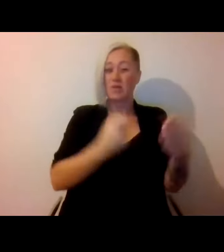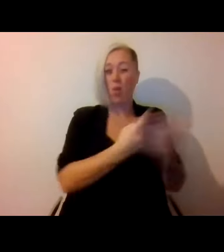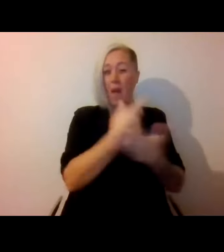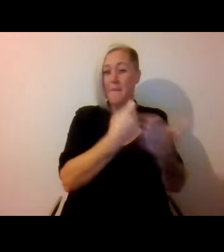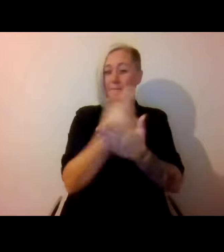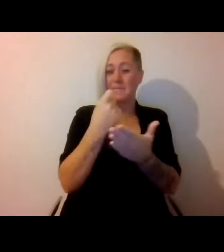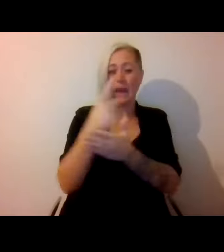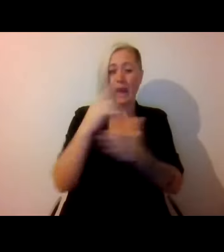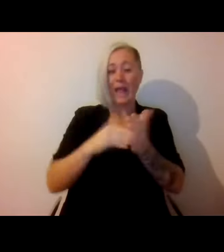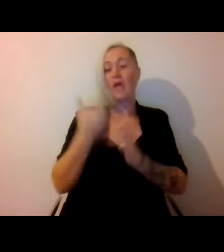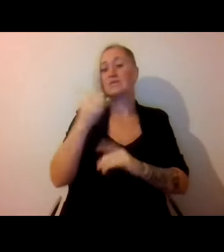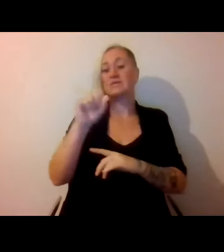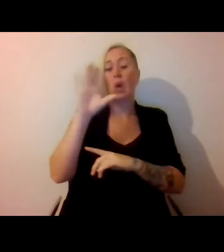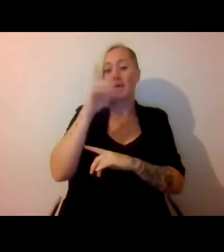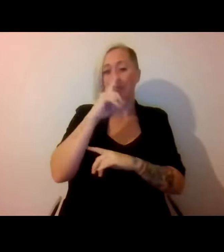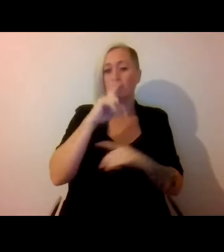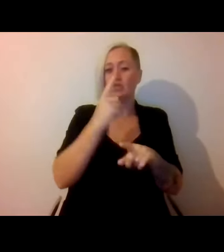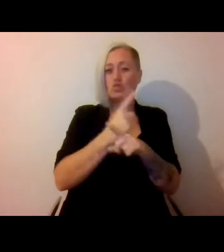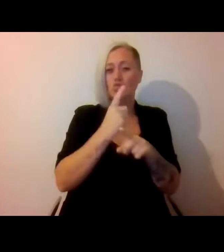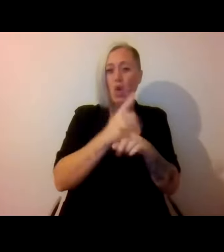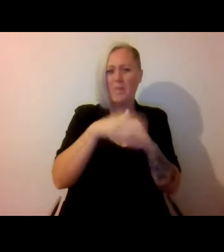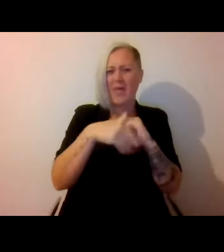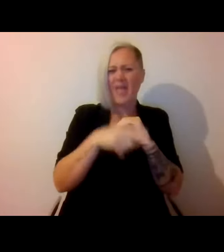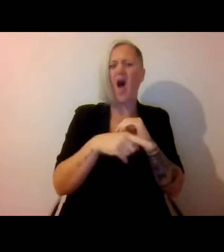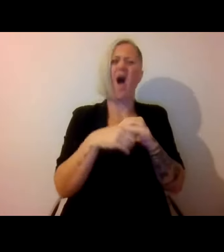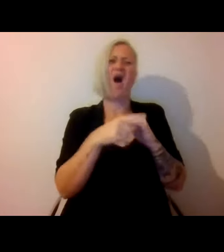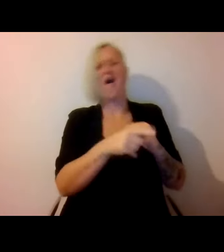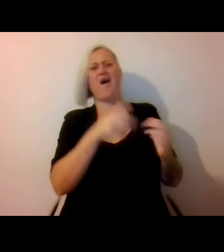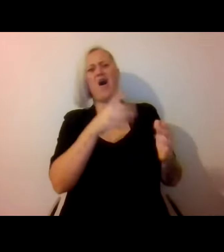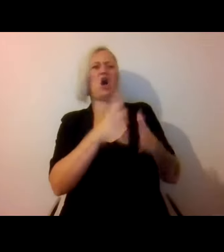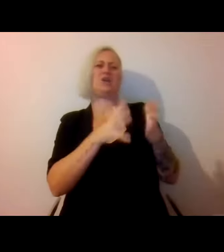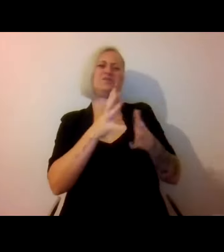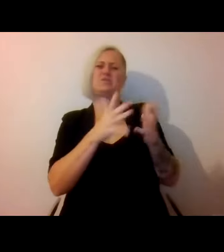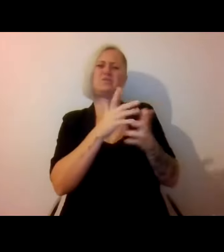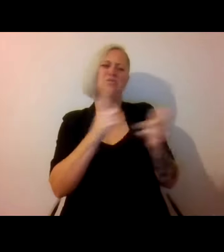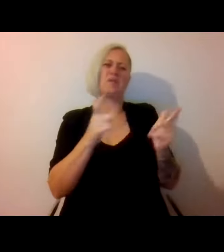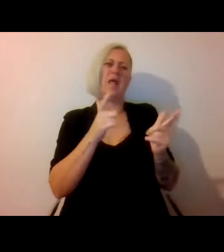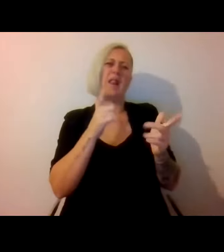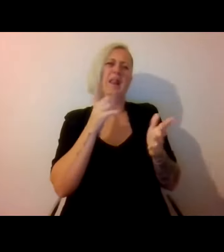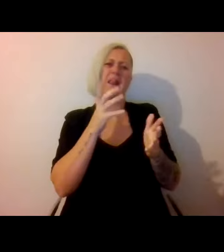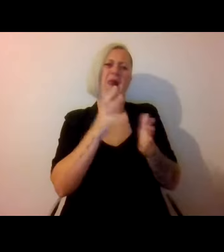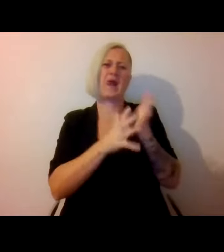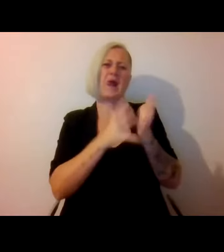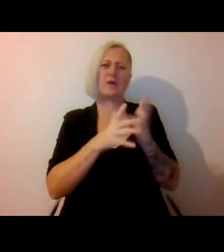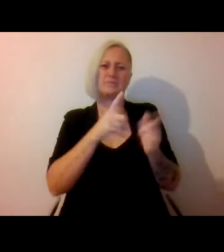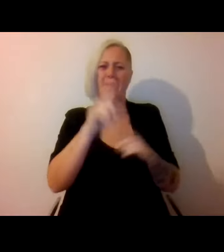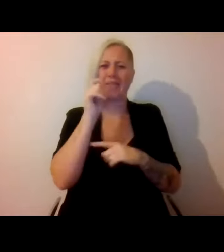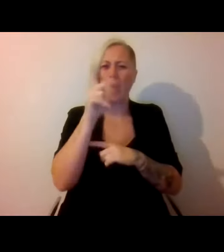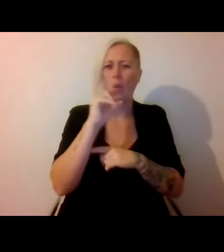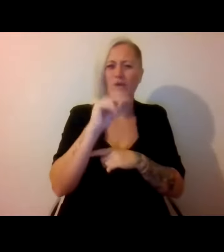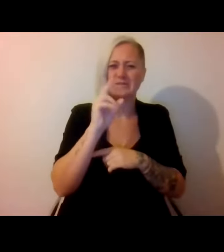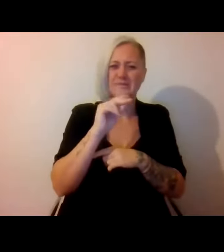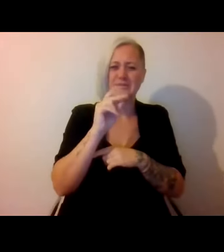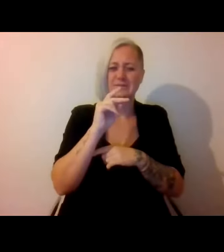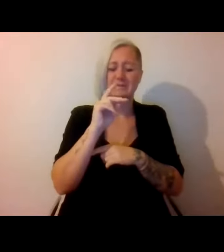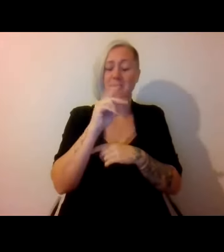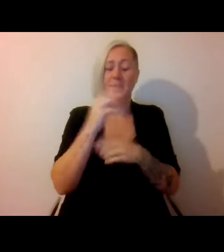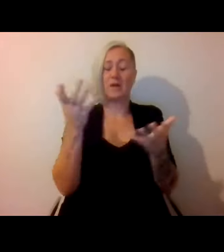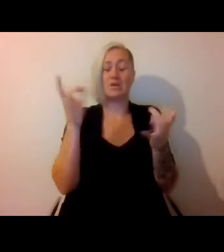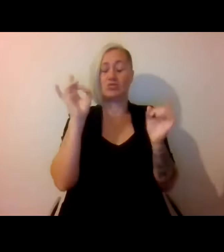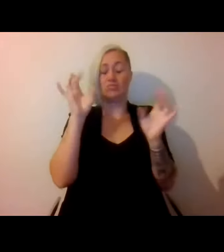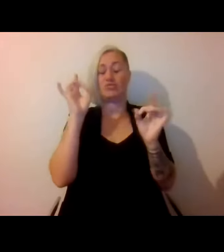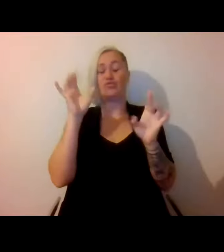hear people talk about that. Oh, sign language is going to stop people from learning to speak. It's ridiculous, and it's disproven.